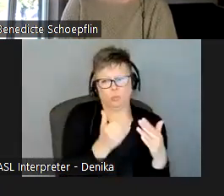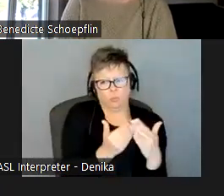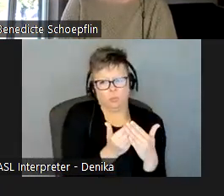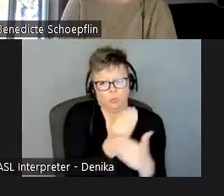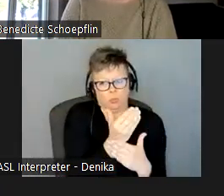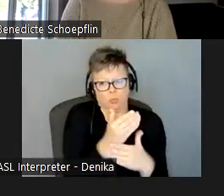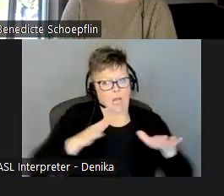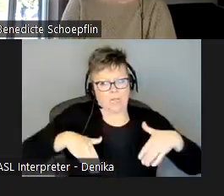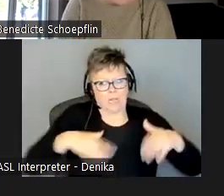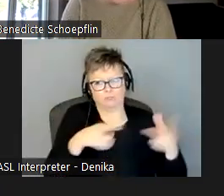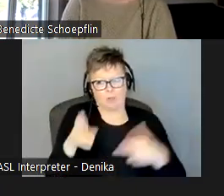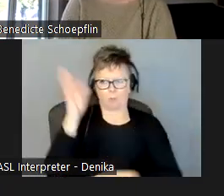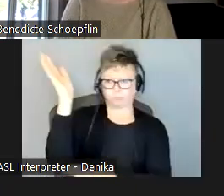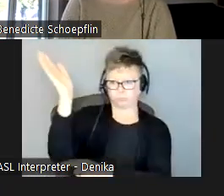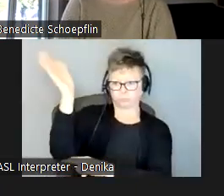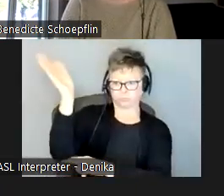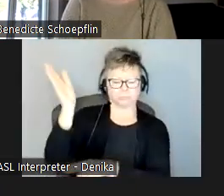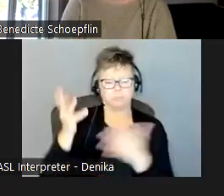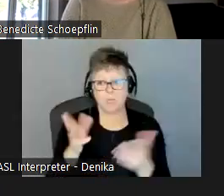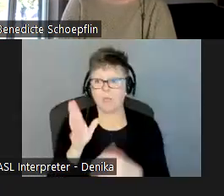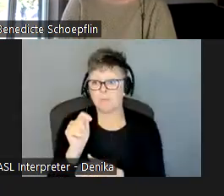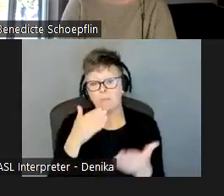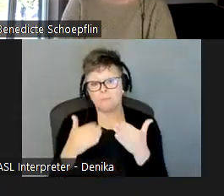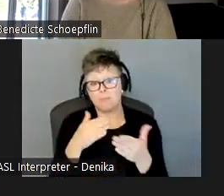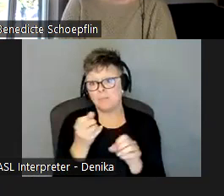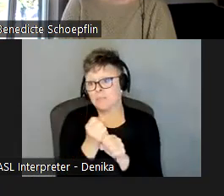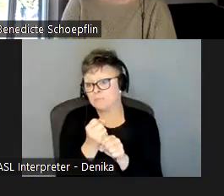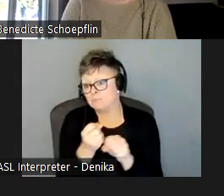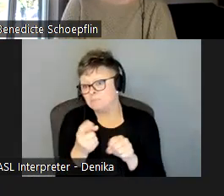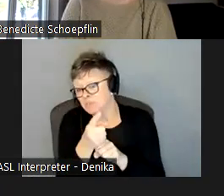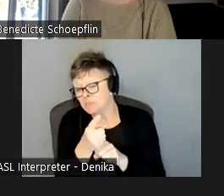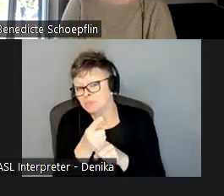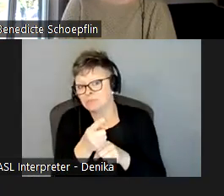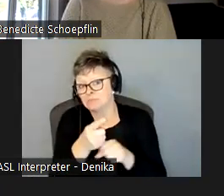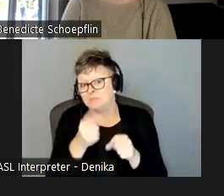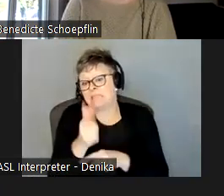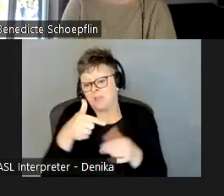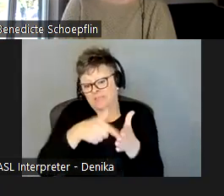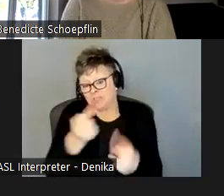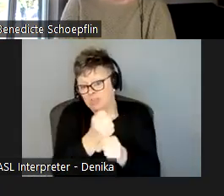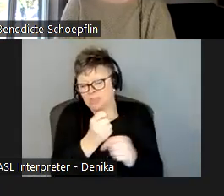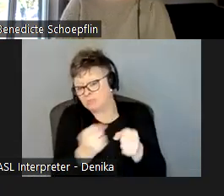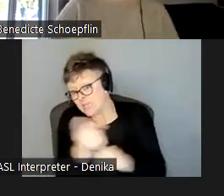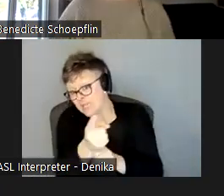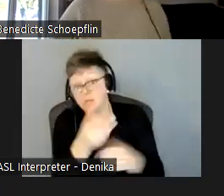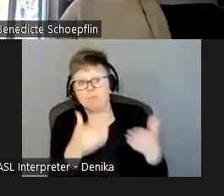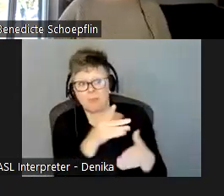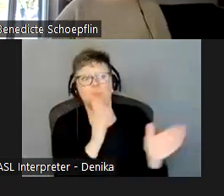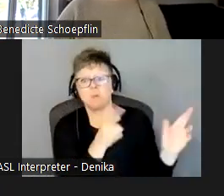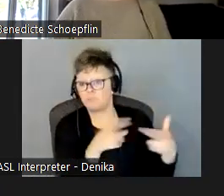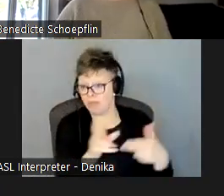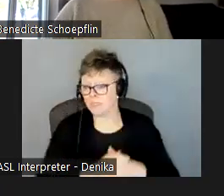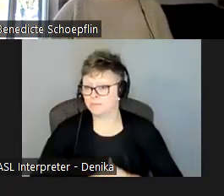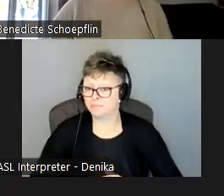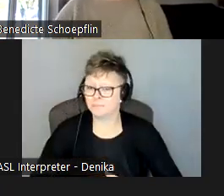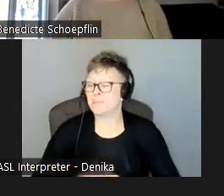ready to do presentations, but maybe in the next year or so, she'll be ready to. Okay, wonderful, thank so.